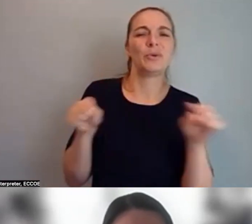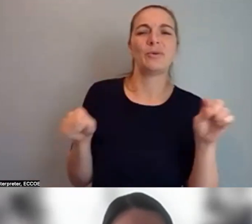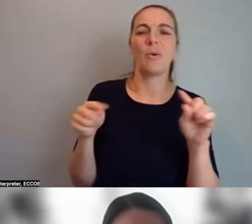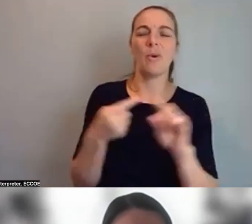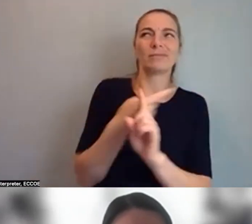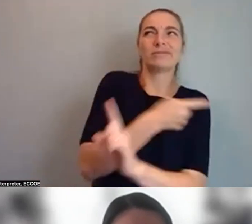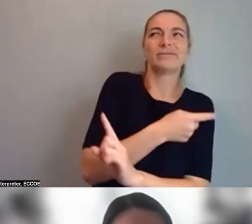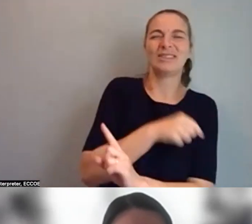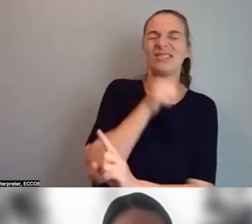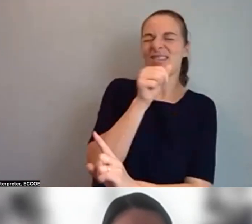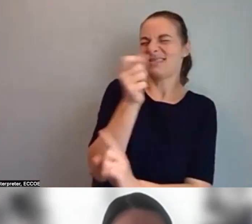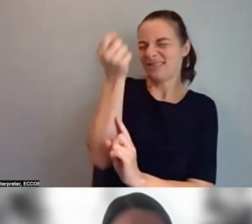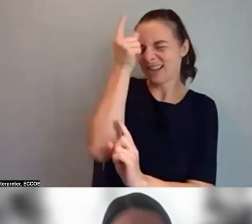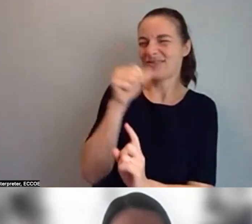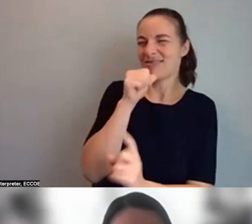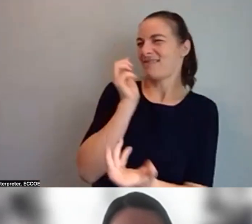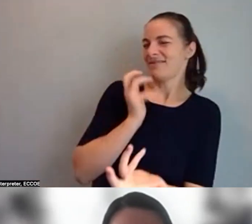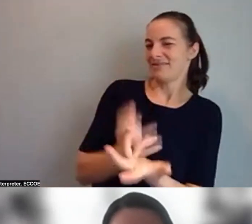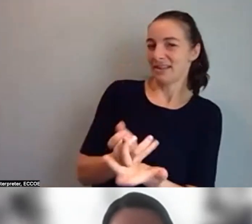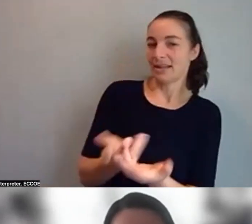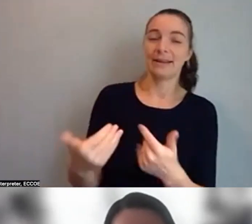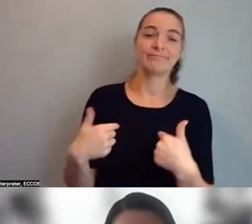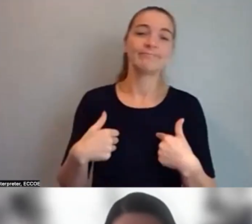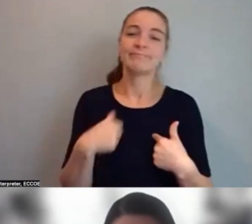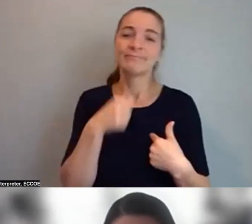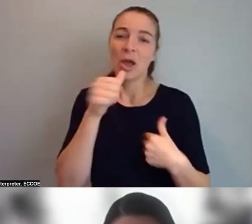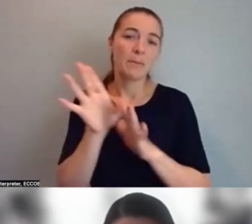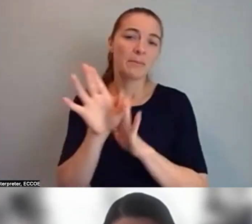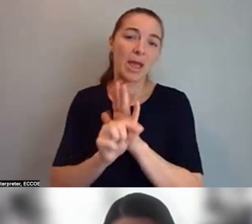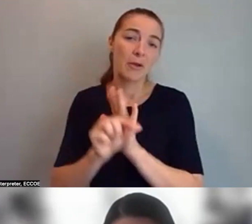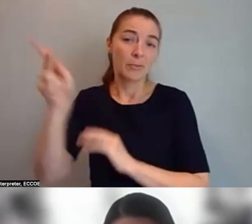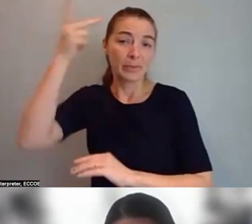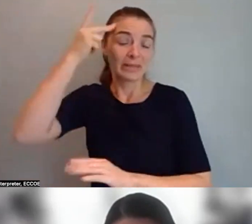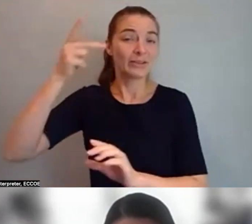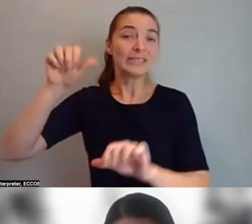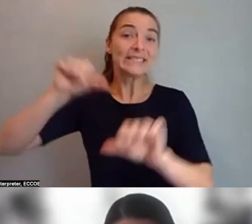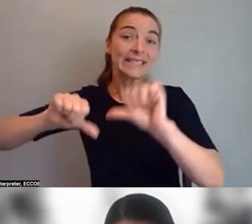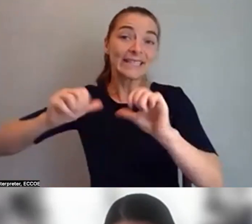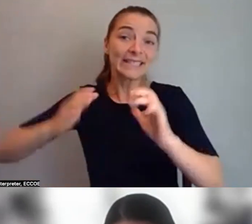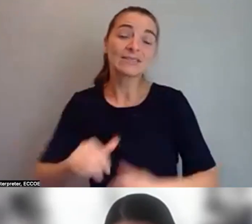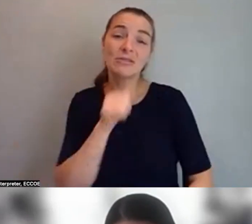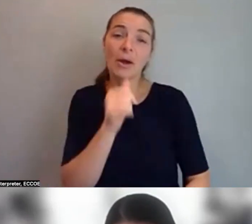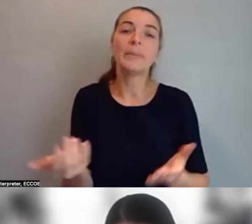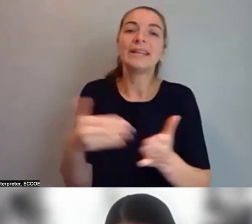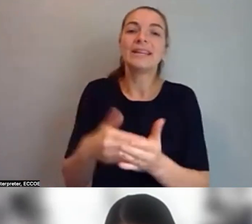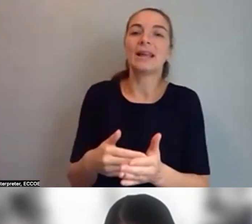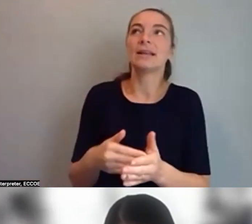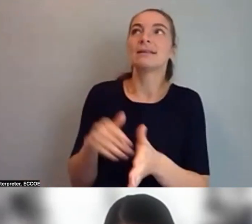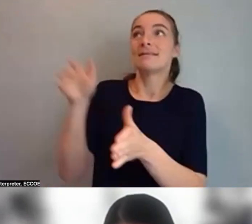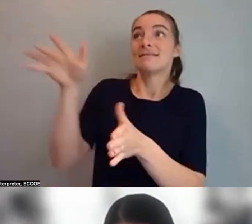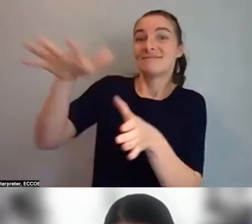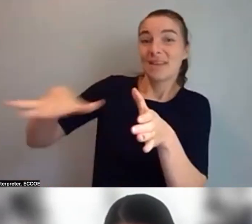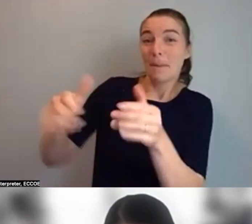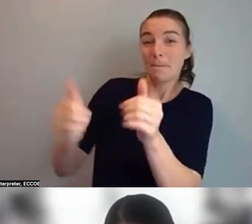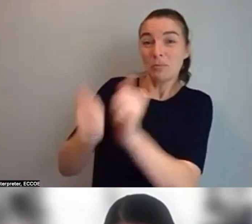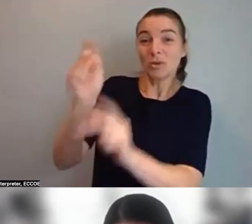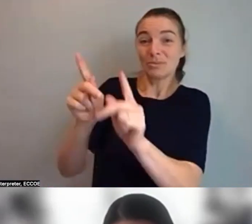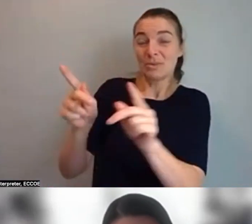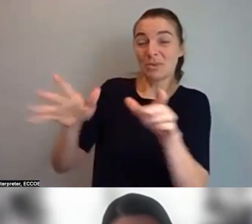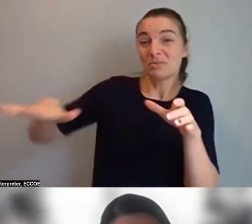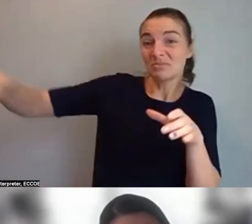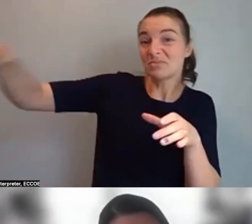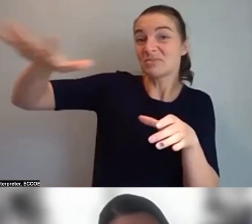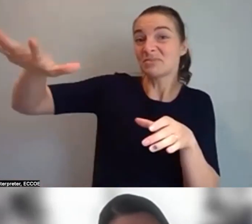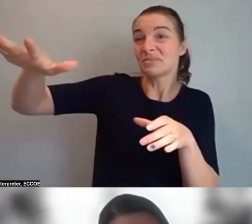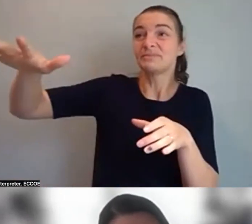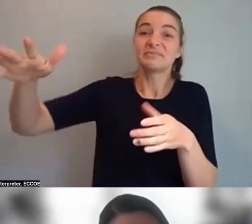I think, you know, again, I'm not a political scientist, but the struggle is really over that, that 25, you're always going to have 25% that believes